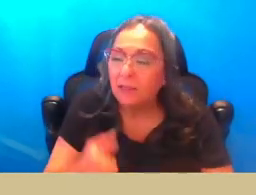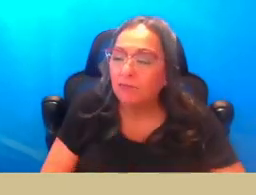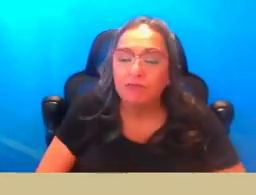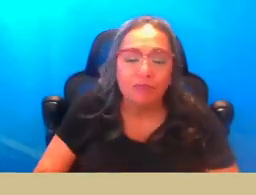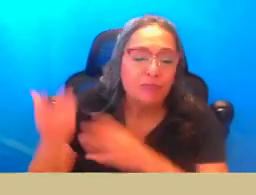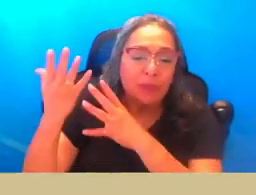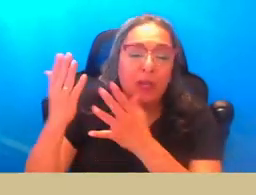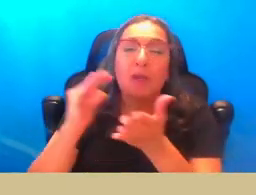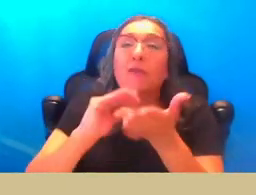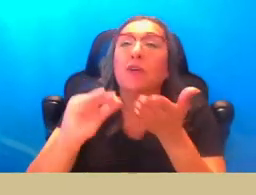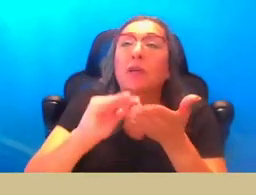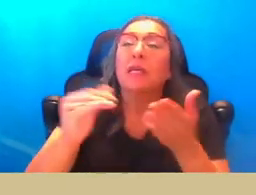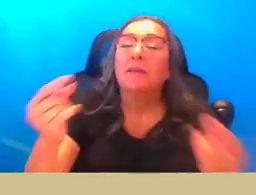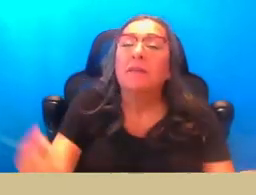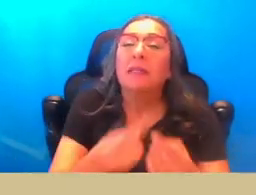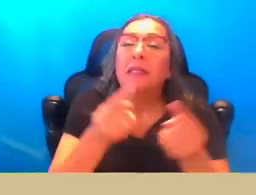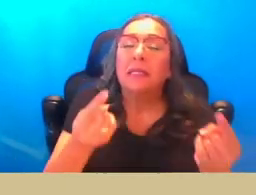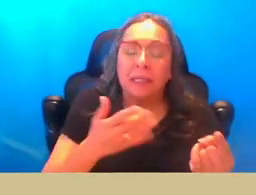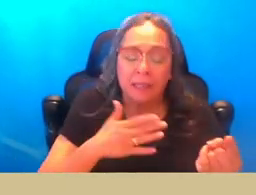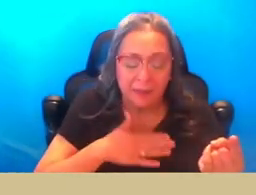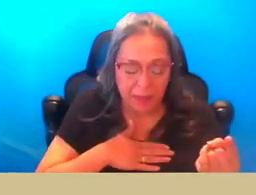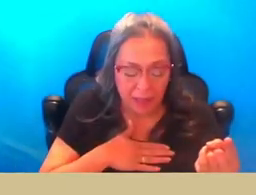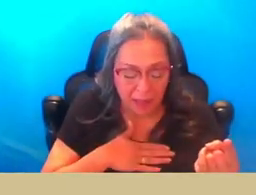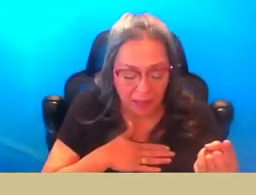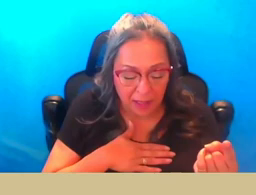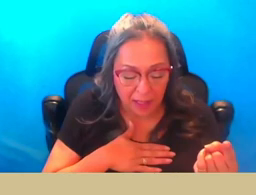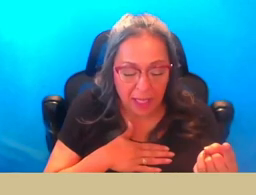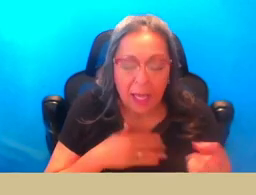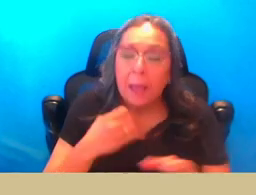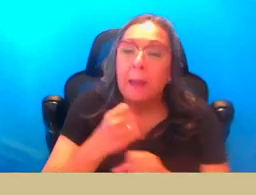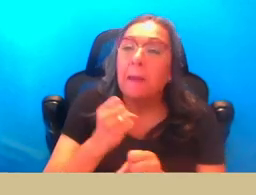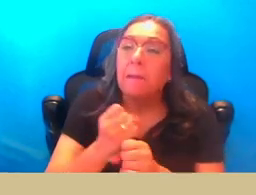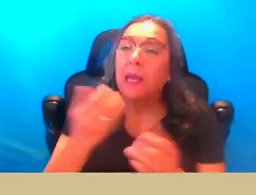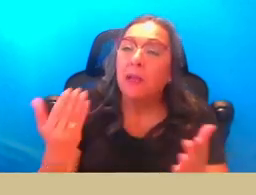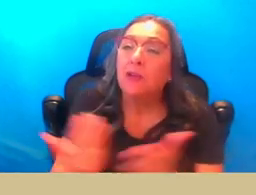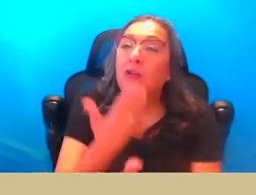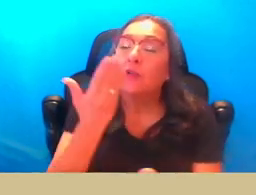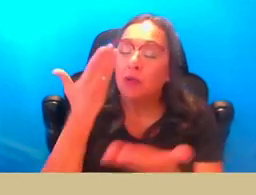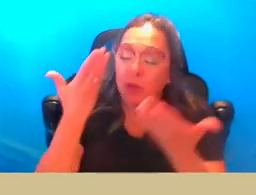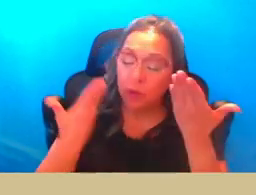Forgive my sin. Make me new.